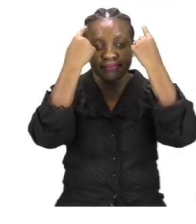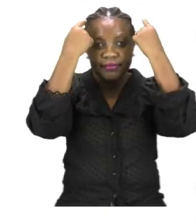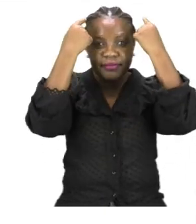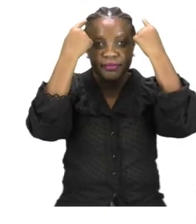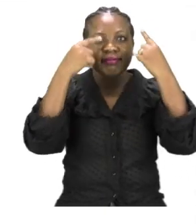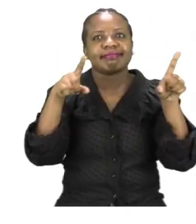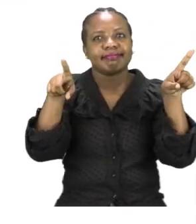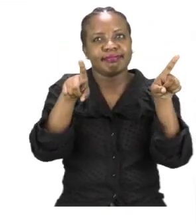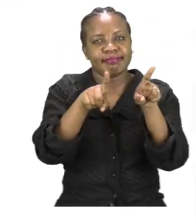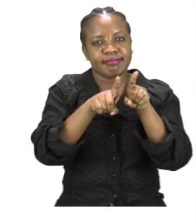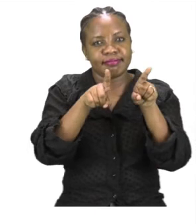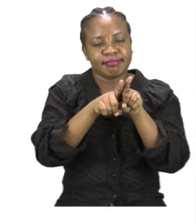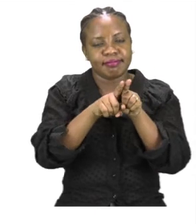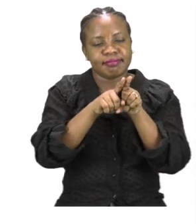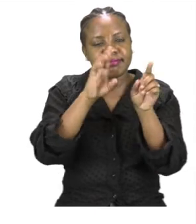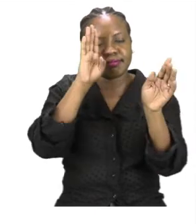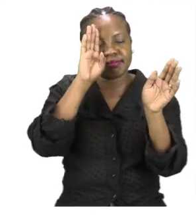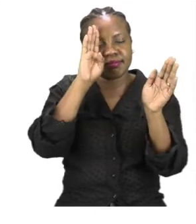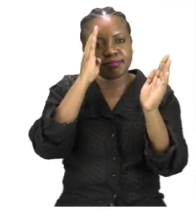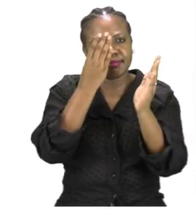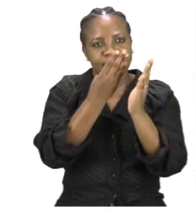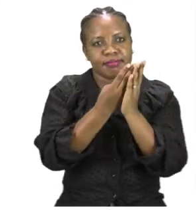is a type of antelope.